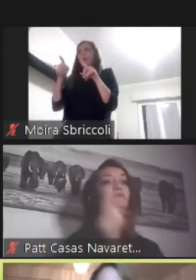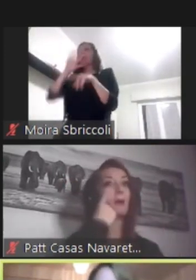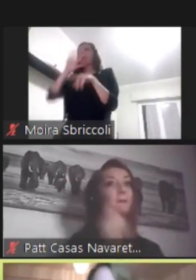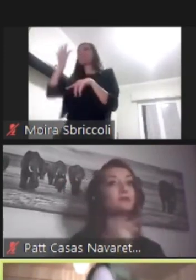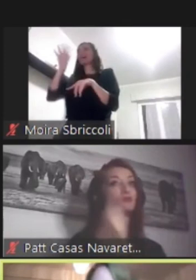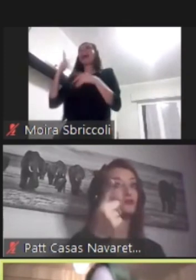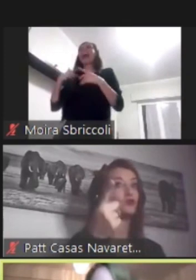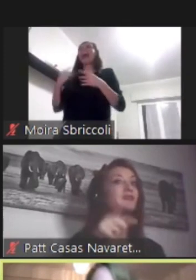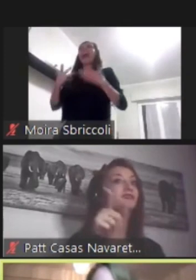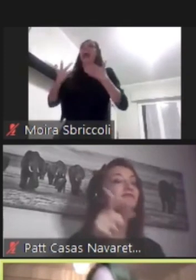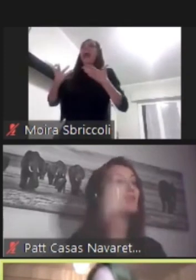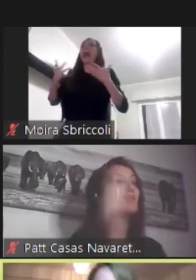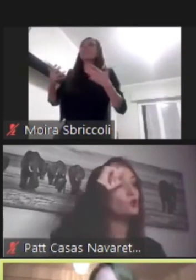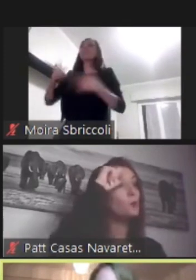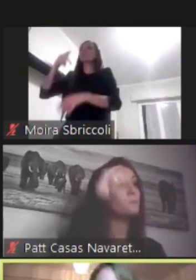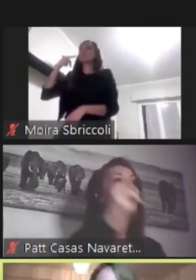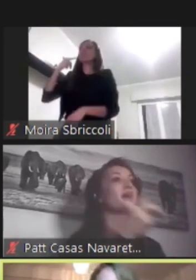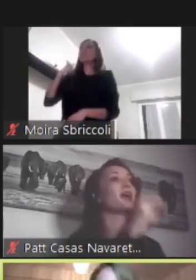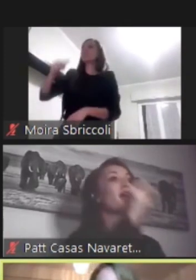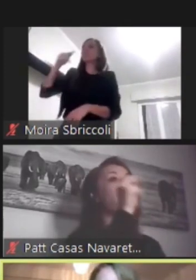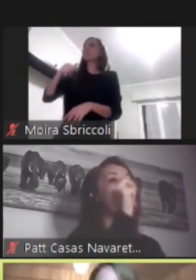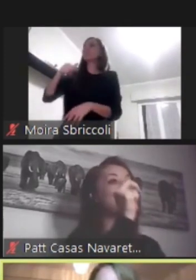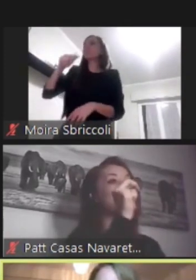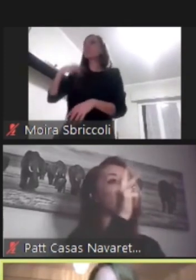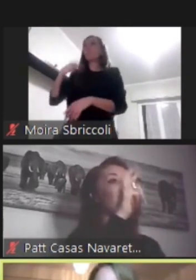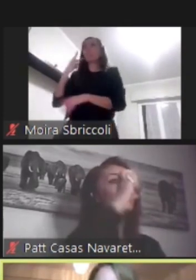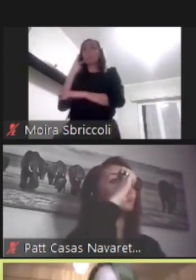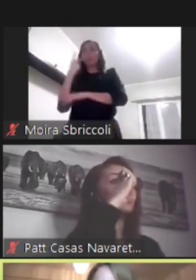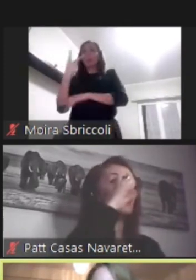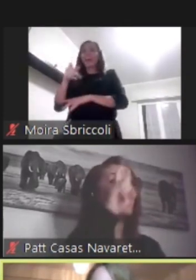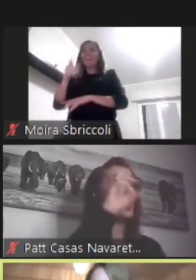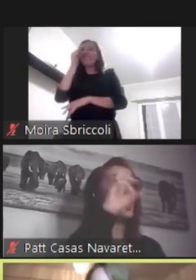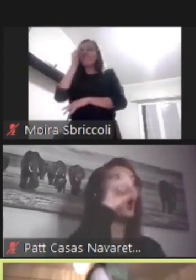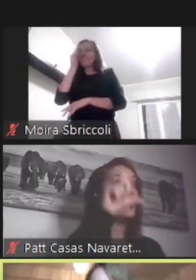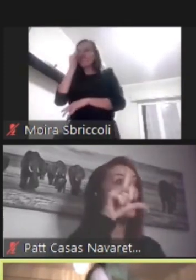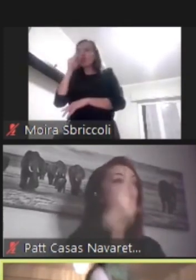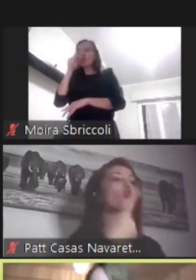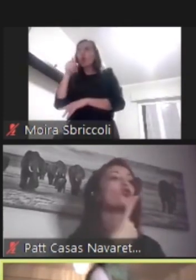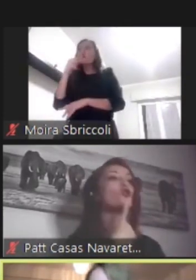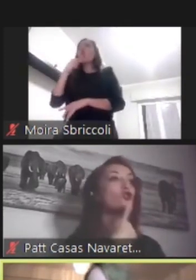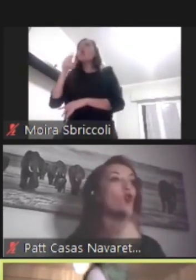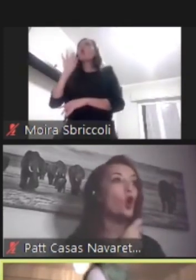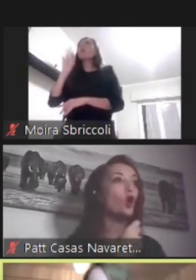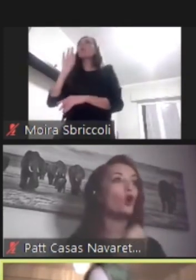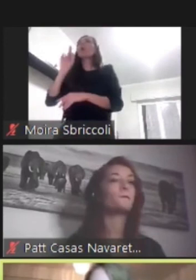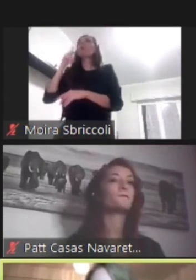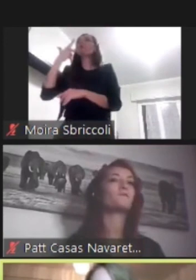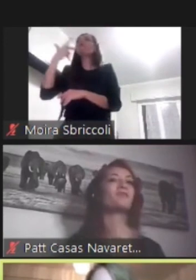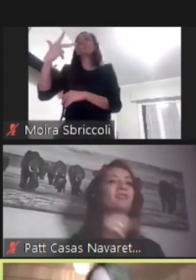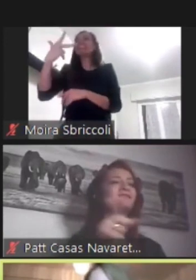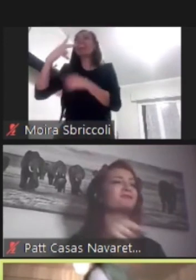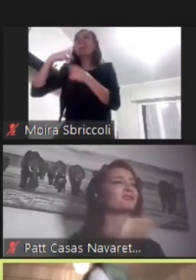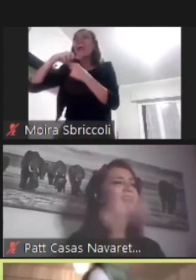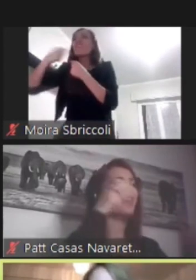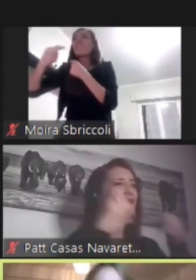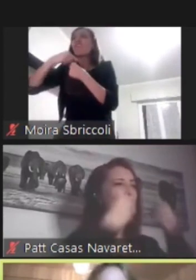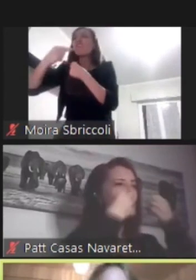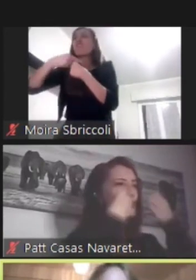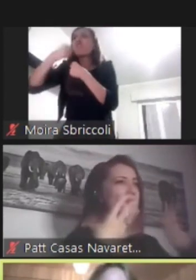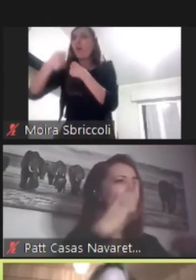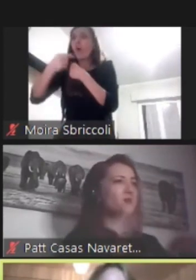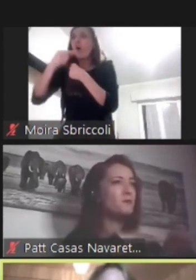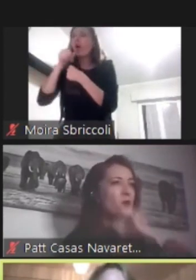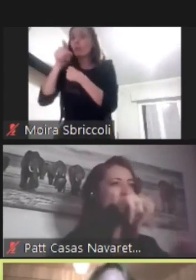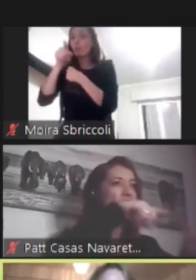for your skin health. And I put in a really good science study there as well. Also high in